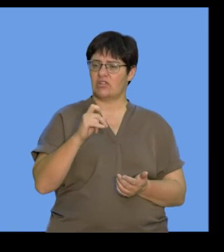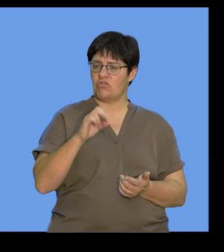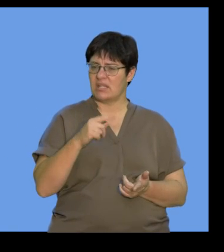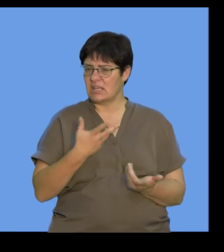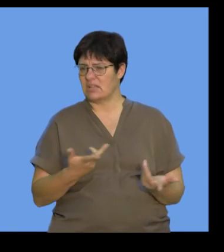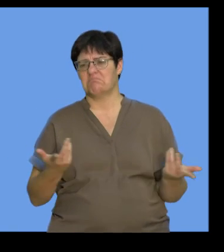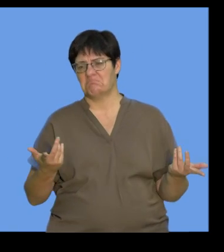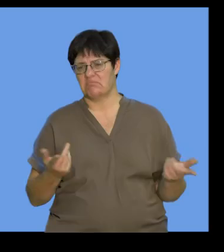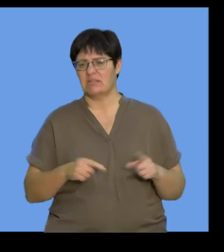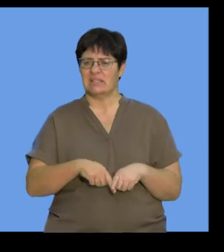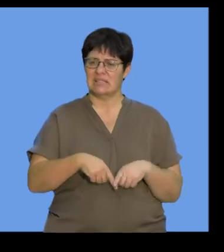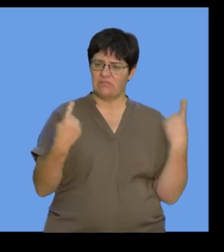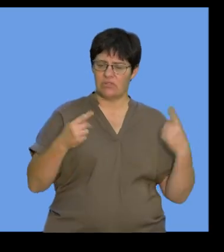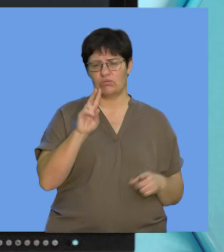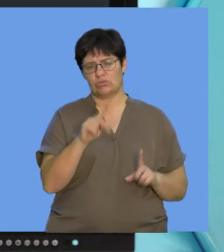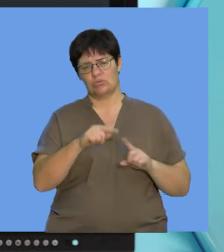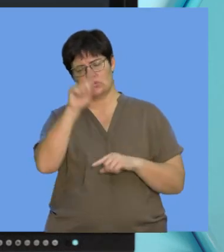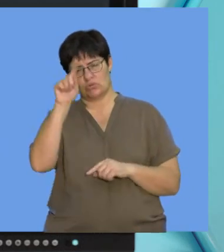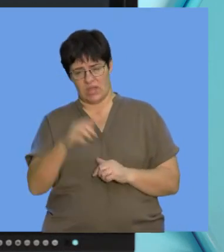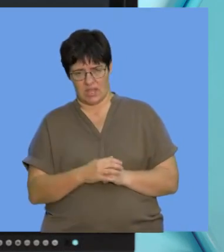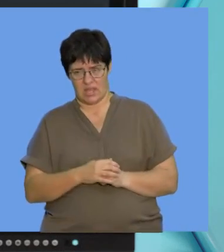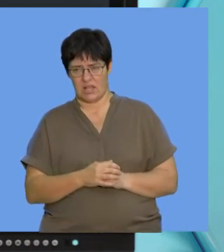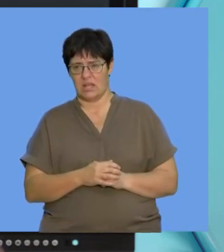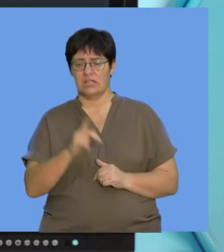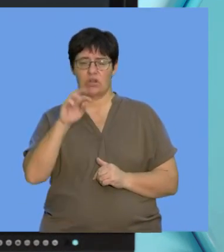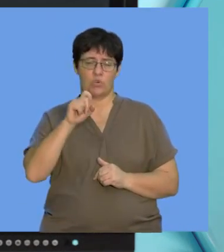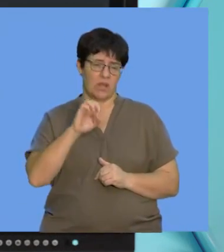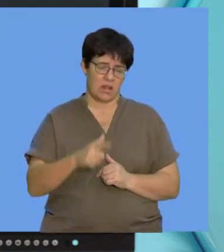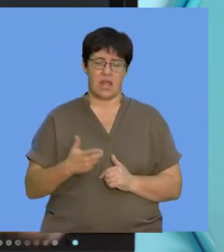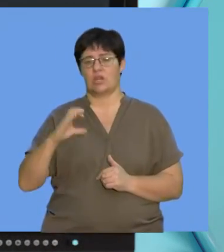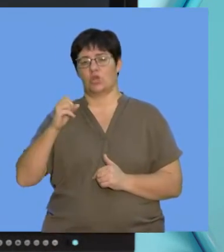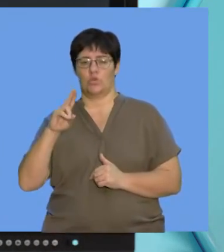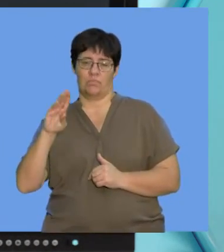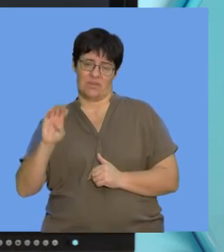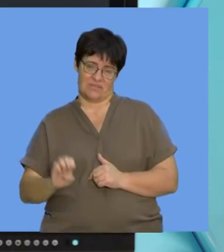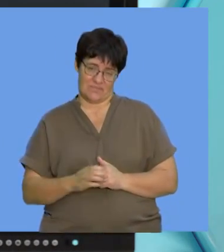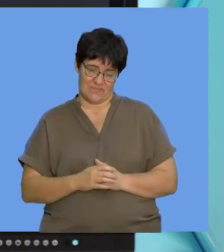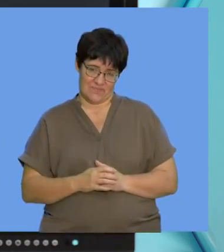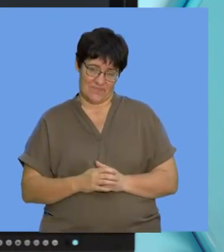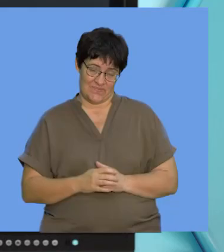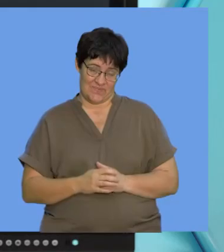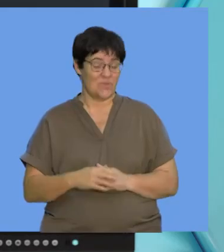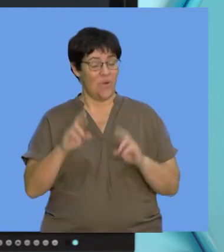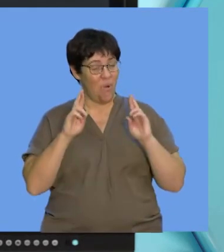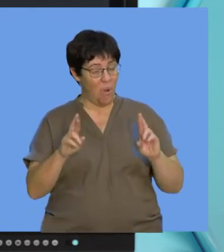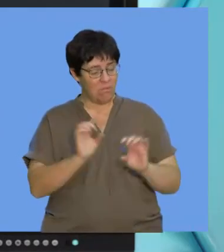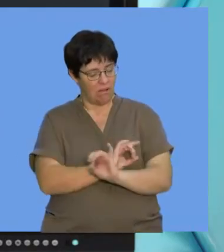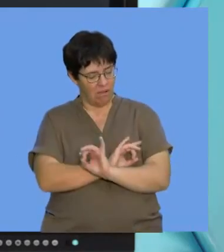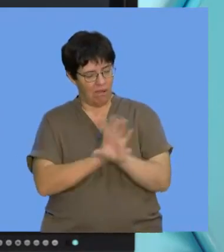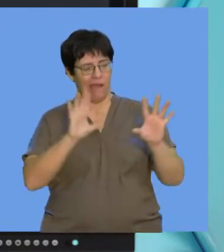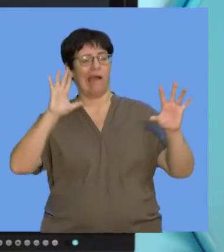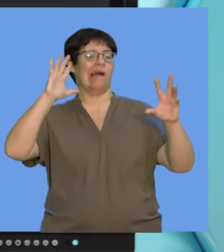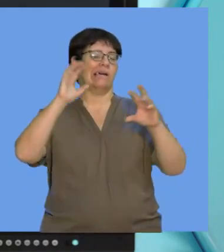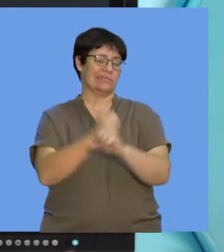common factor, difference of two squares, trinomial, and some cubes. And I hope that clarifies a lot of things that has to do